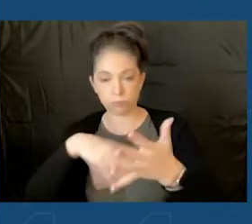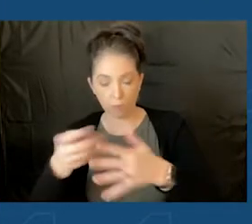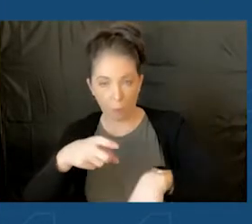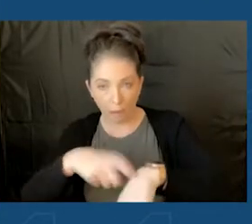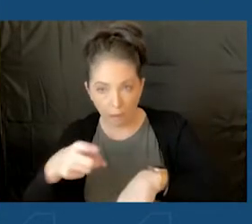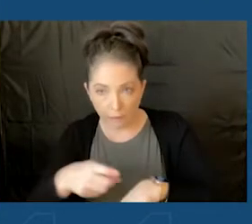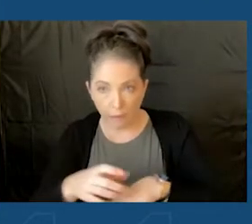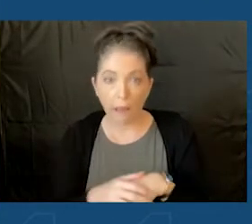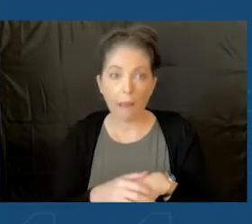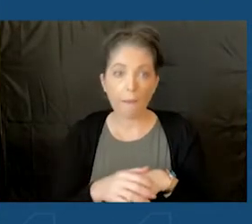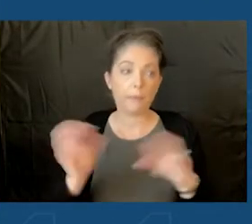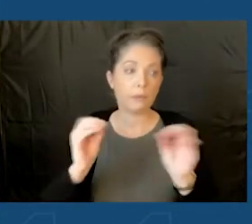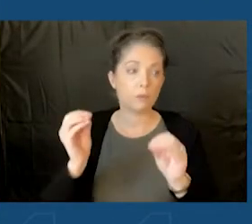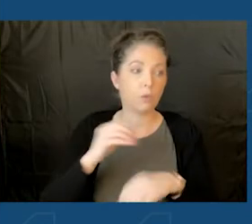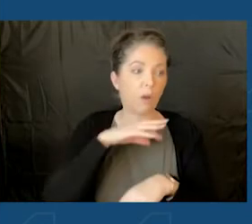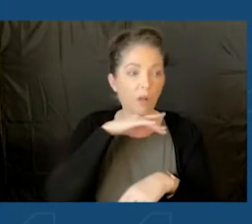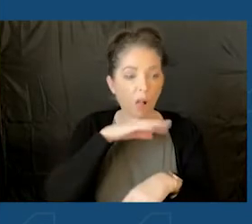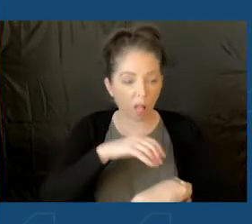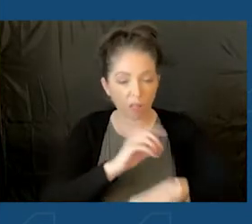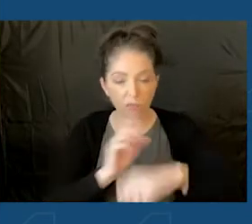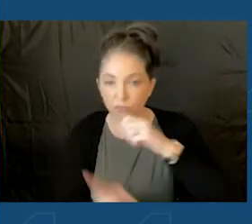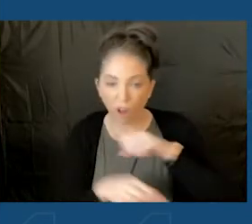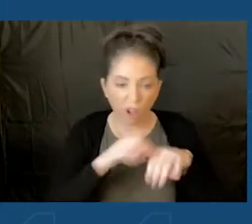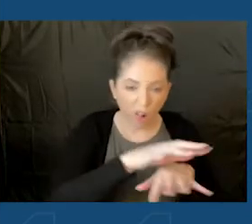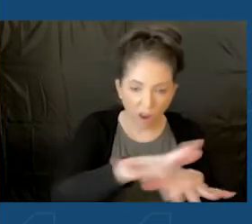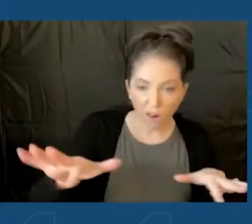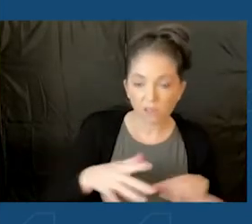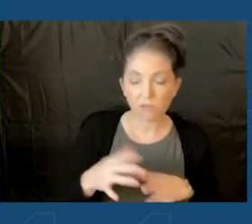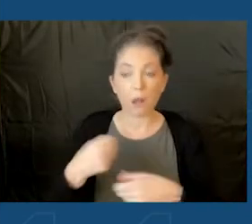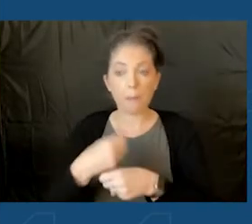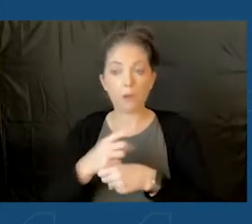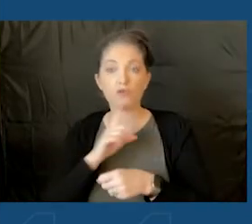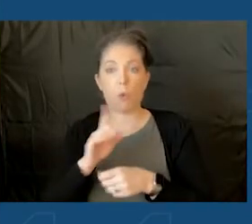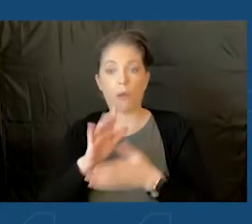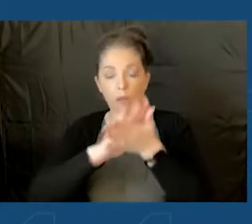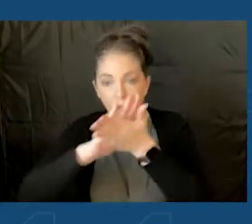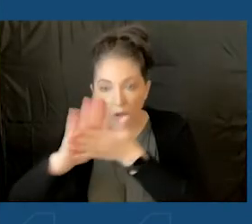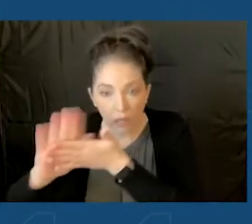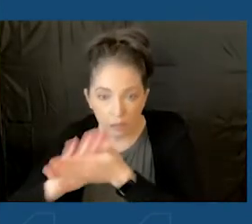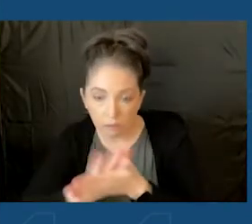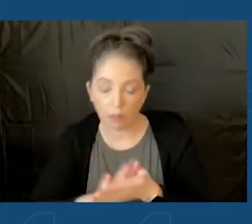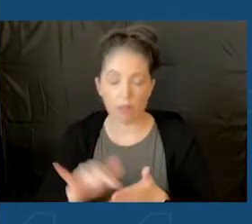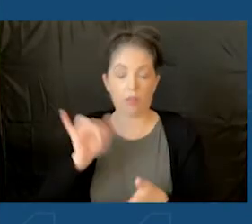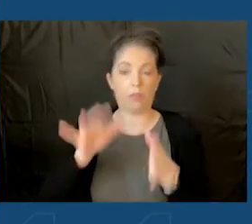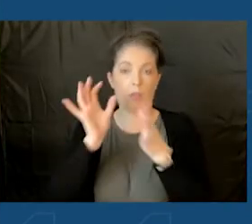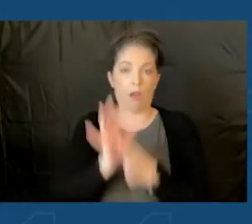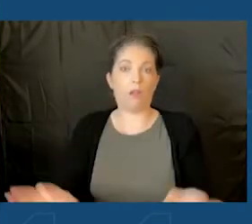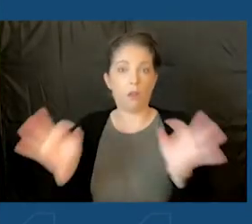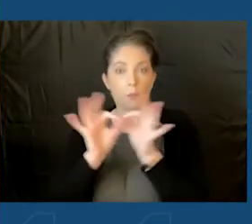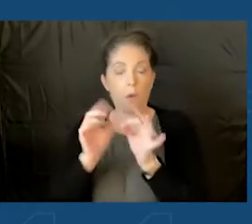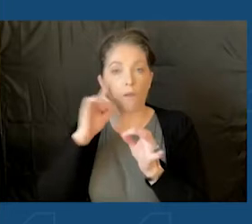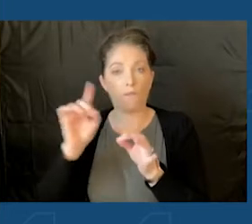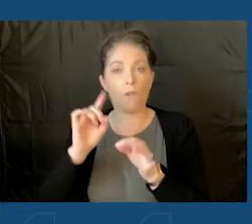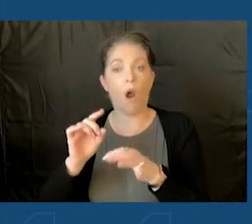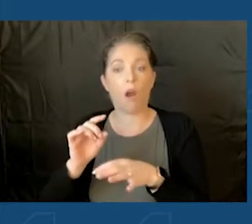debris and are sanitized at the height of the pandemic, and that's vital to our mass transit being restored to where it is